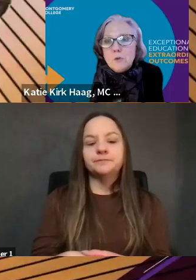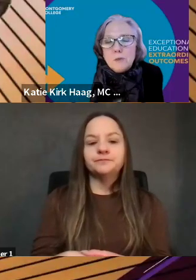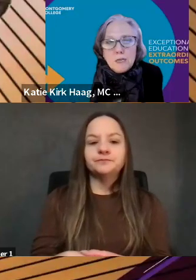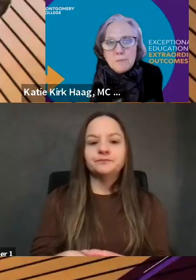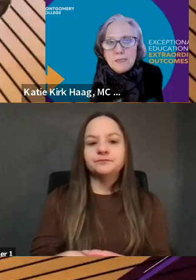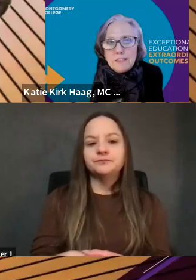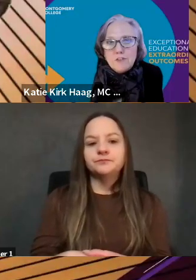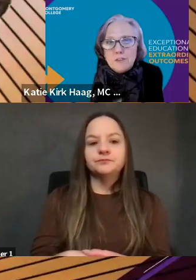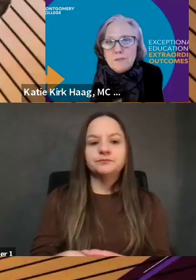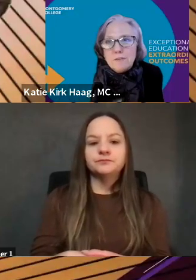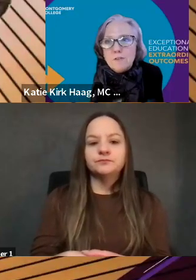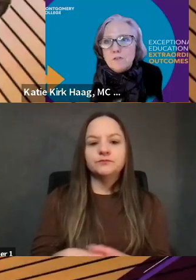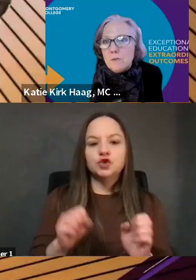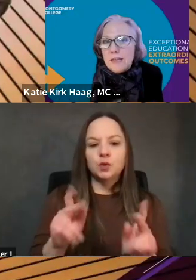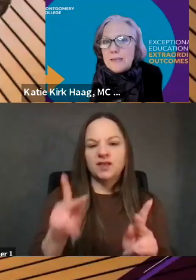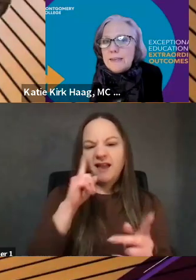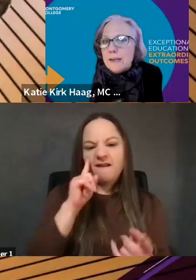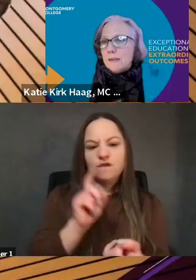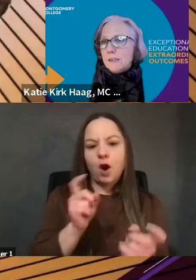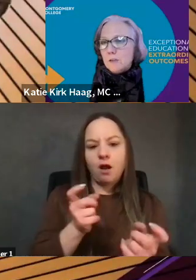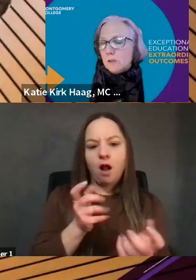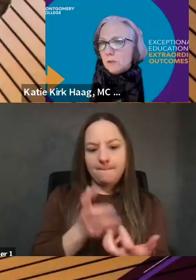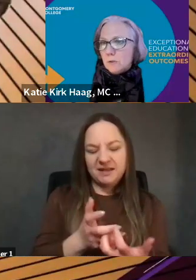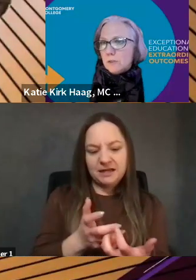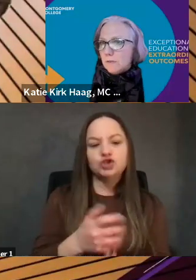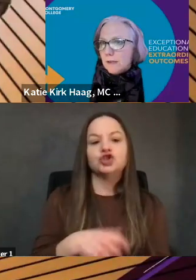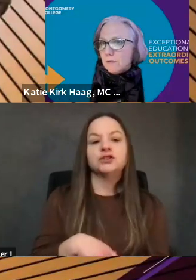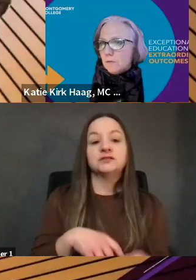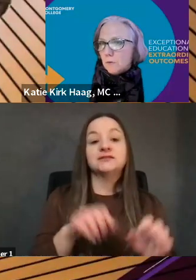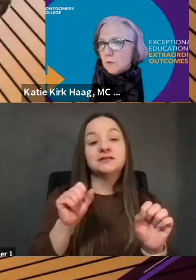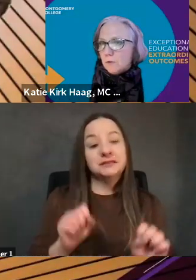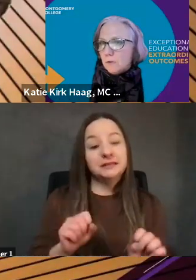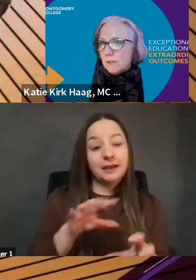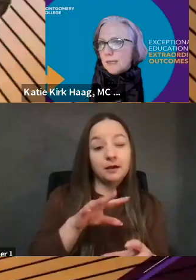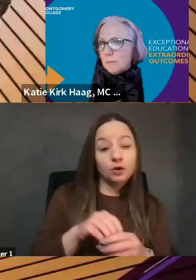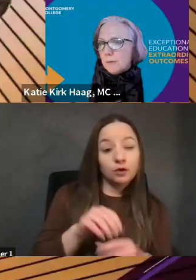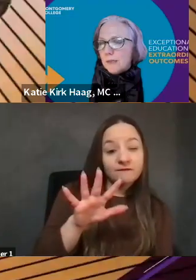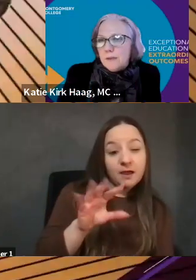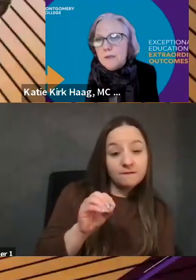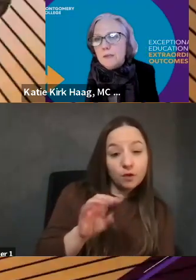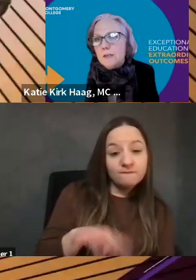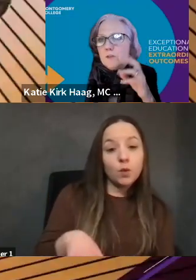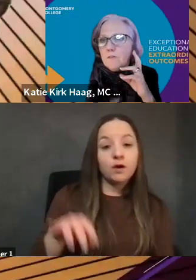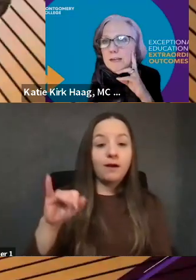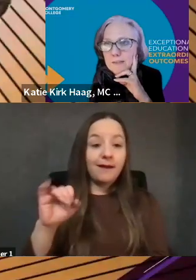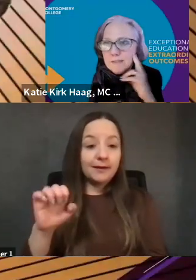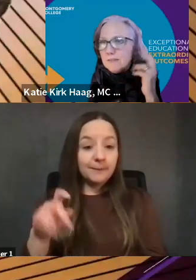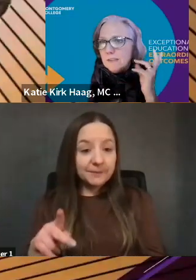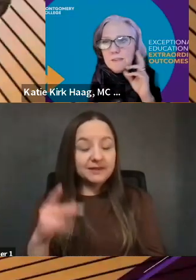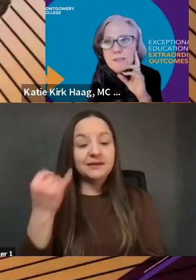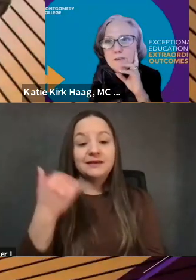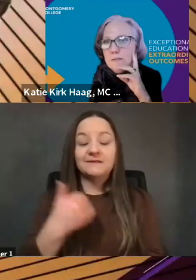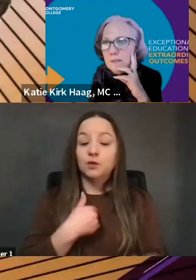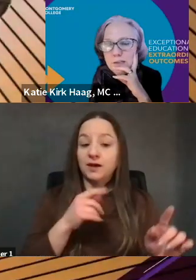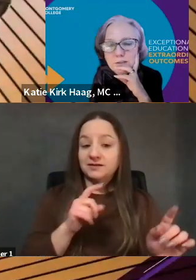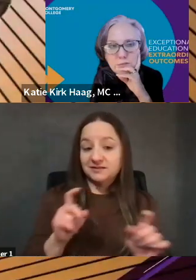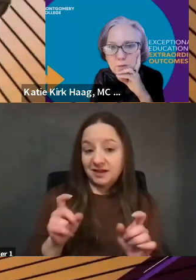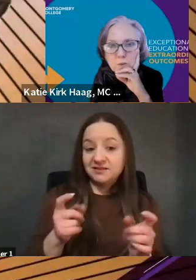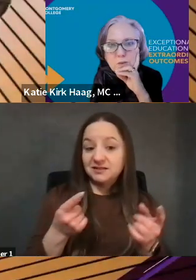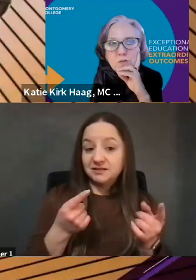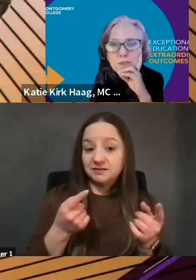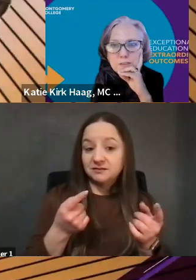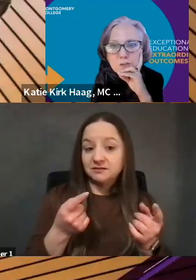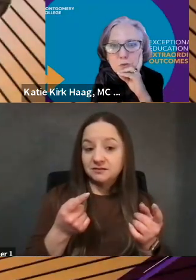to give you accommodations. So that can include a 504 or an IEP. If you've had testing done,